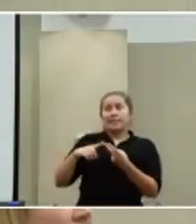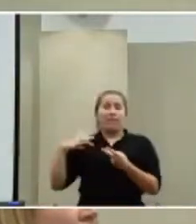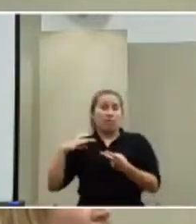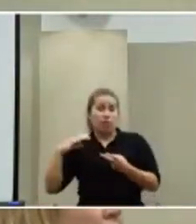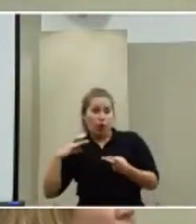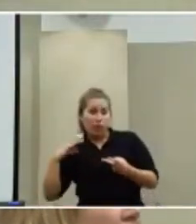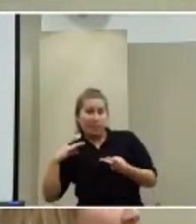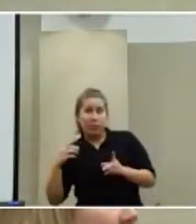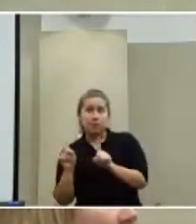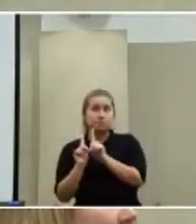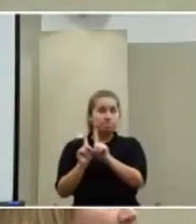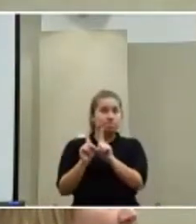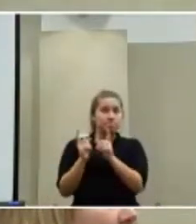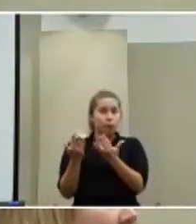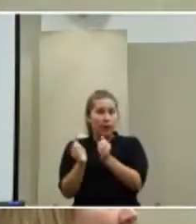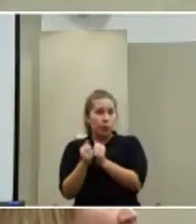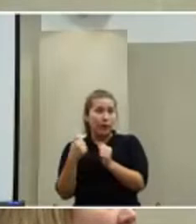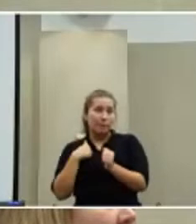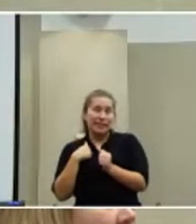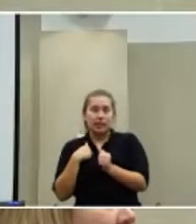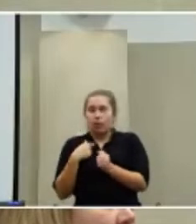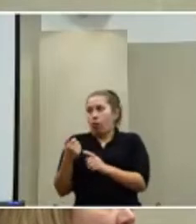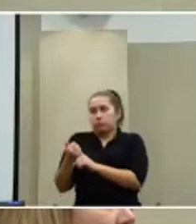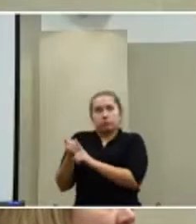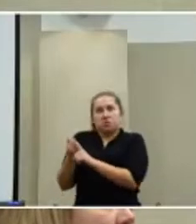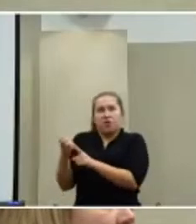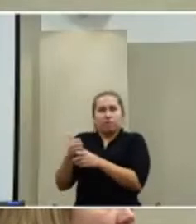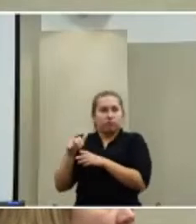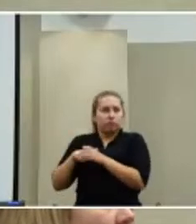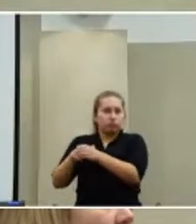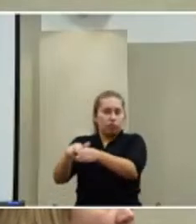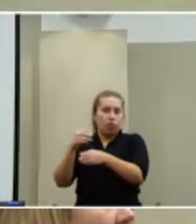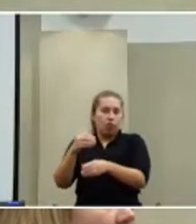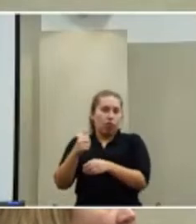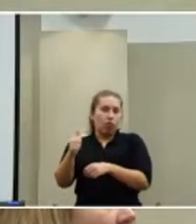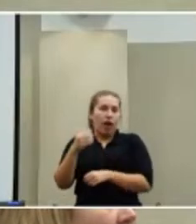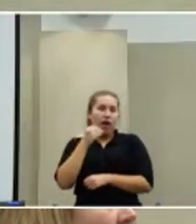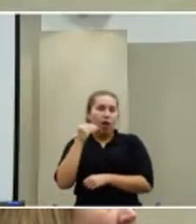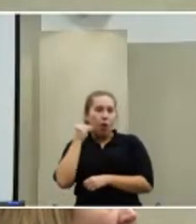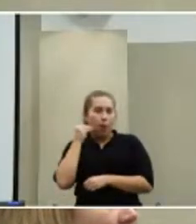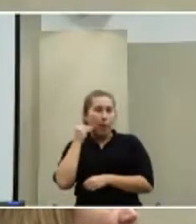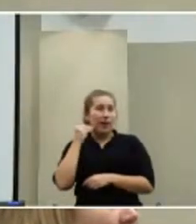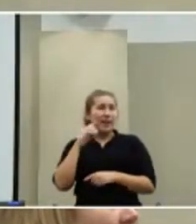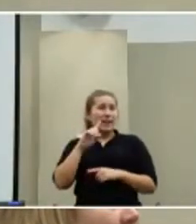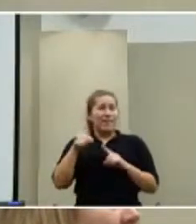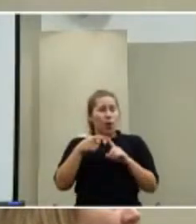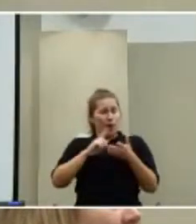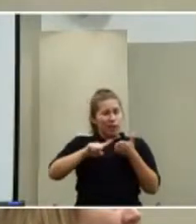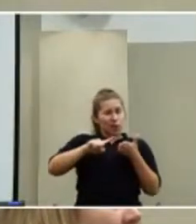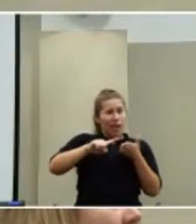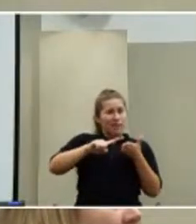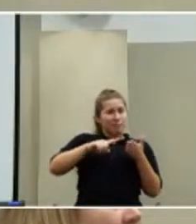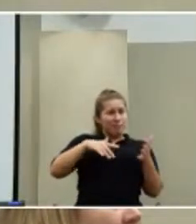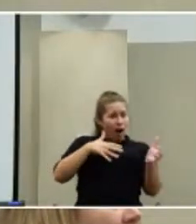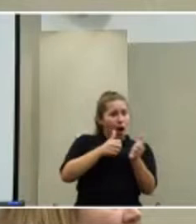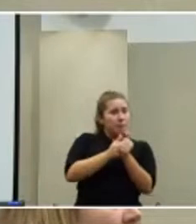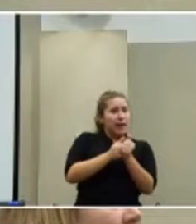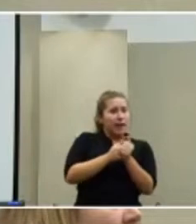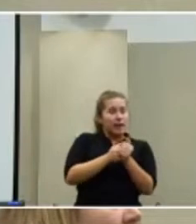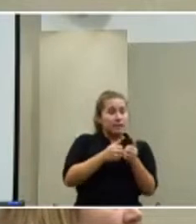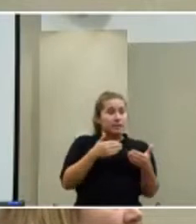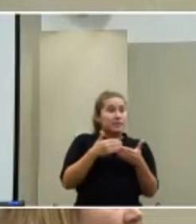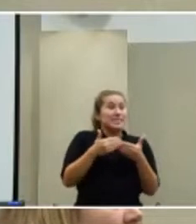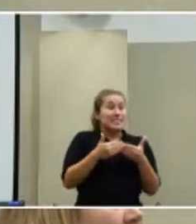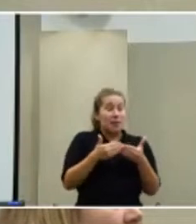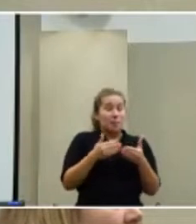partners waiting with me or giving me a ride home. Even when calling to check the status of my ride, some of the call center agents were less than